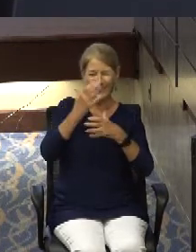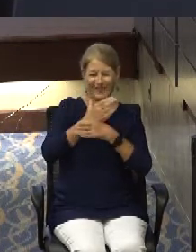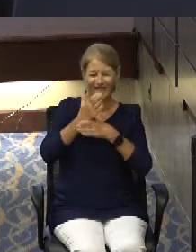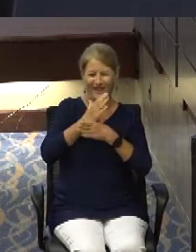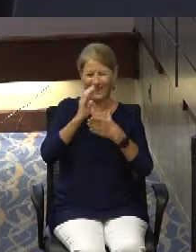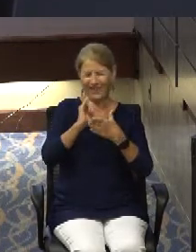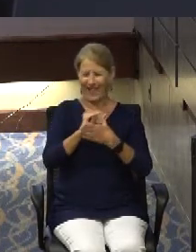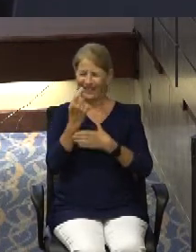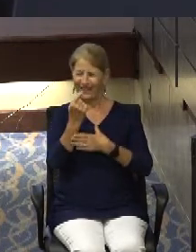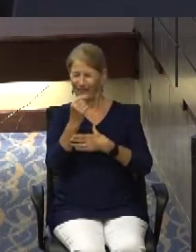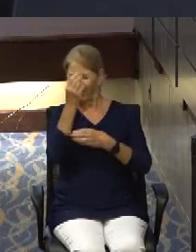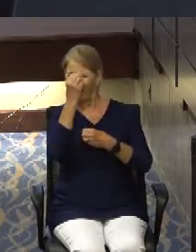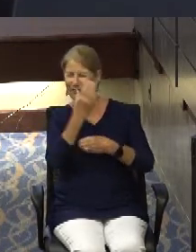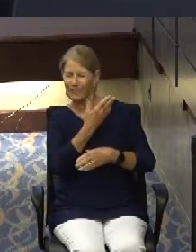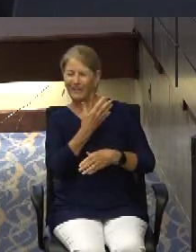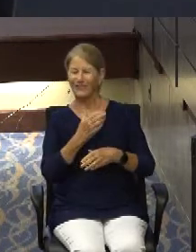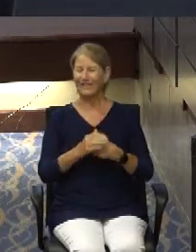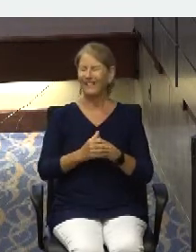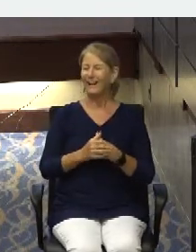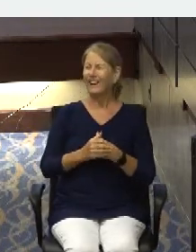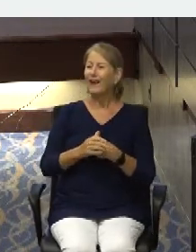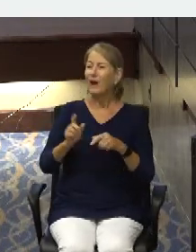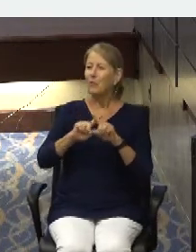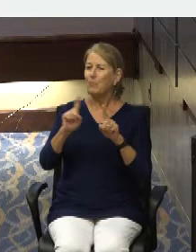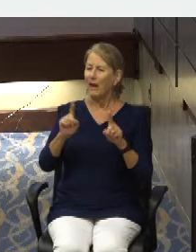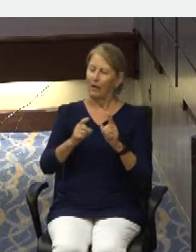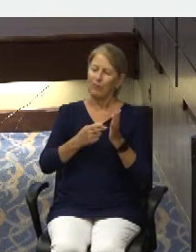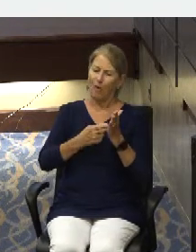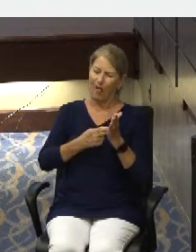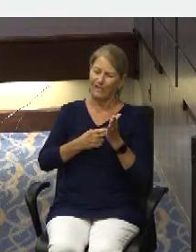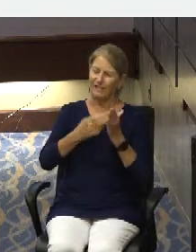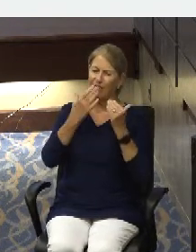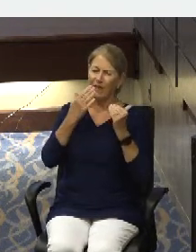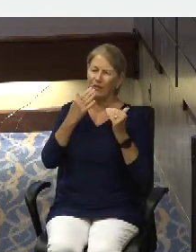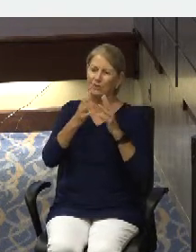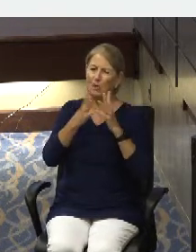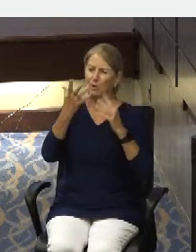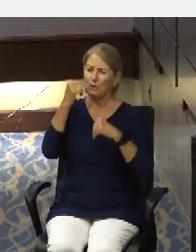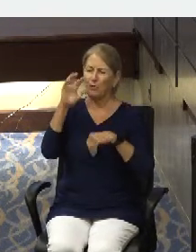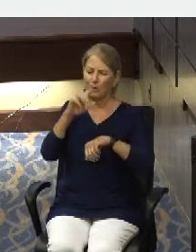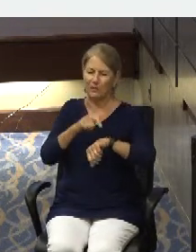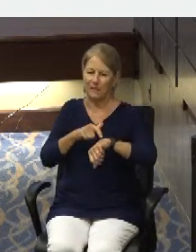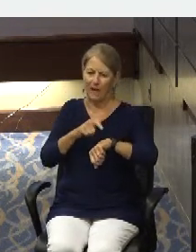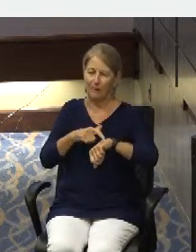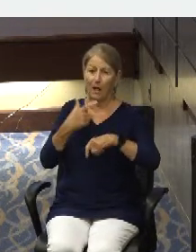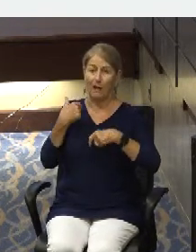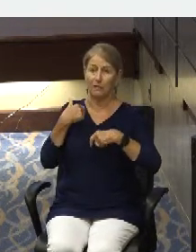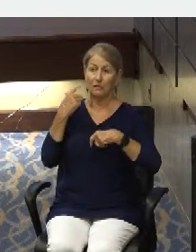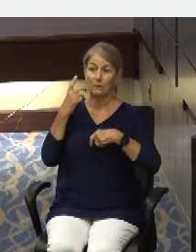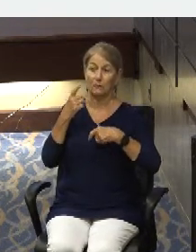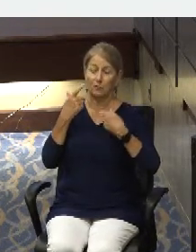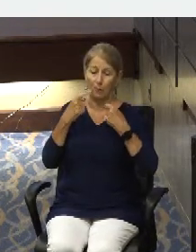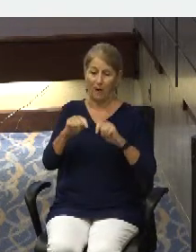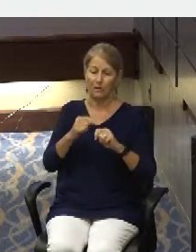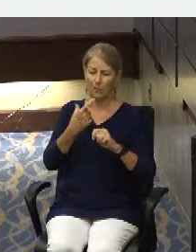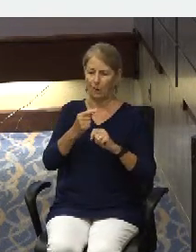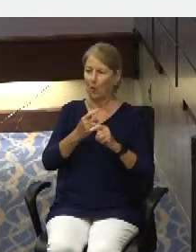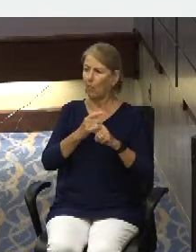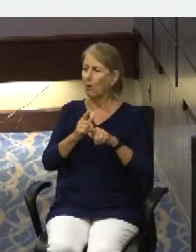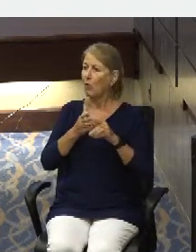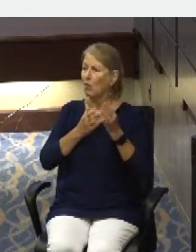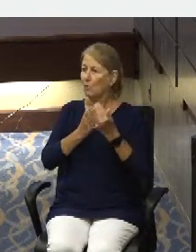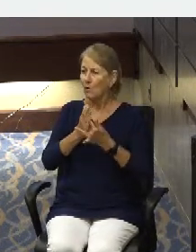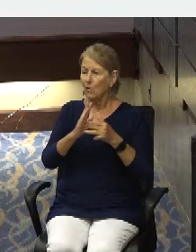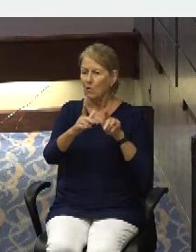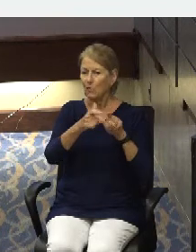tidbit. But in all honesty, thank you so much for your time. I'll try to go through these public hearings as quickly and efficiently